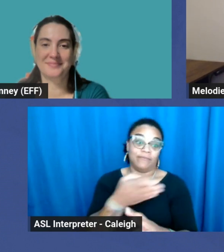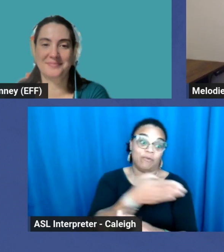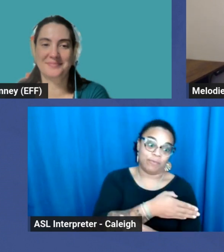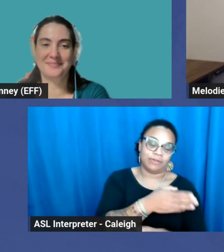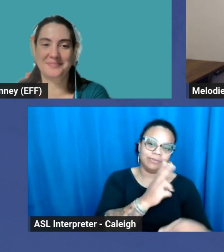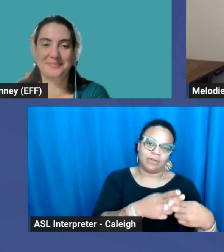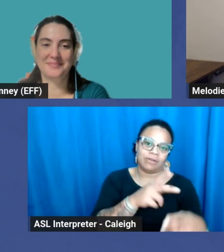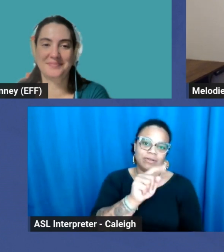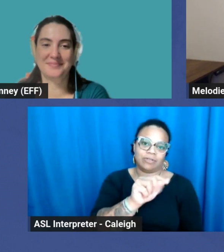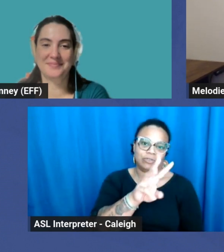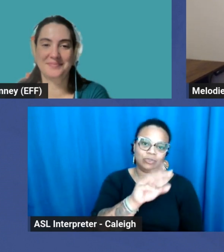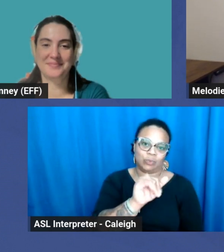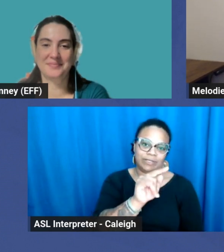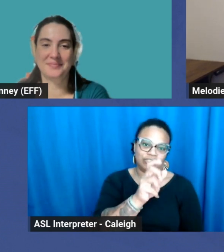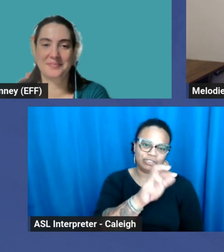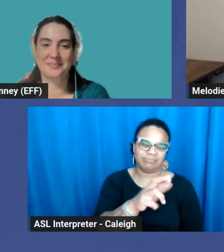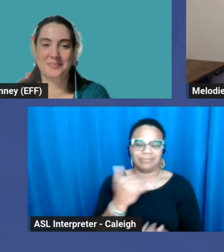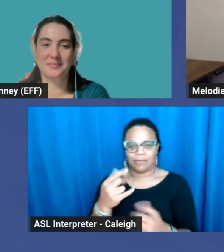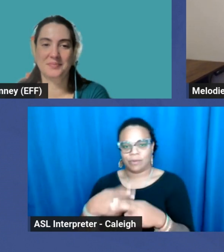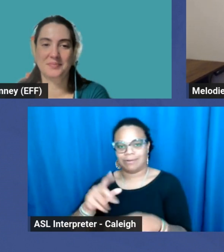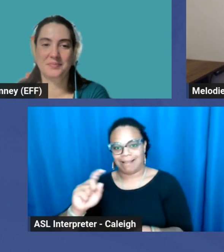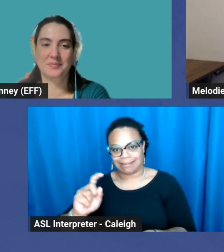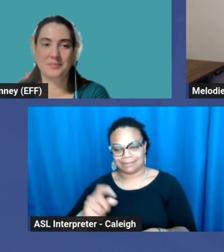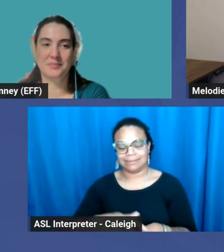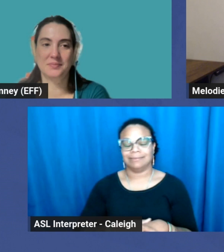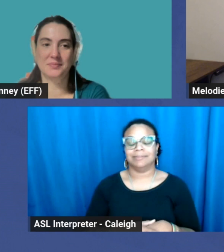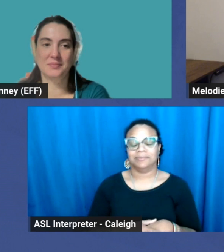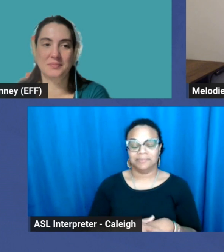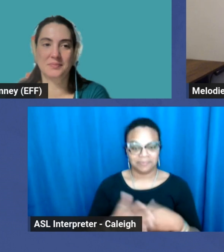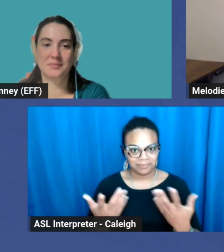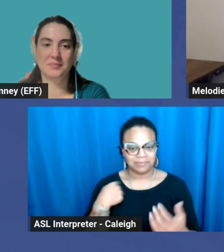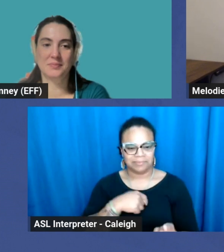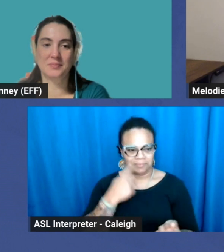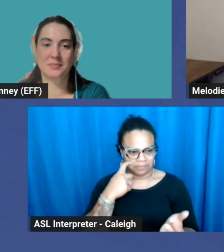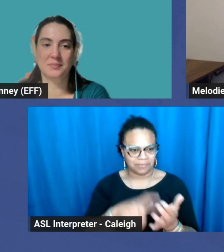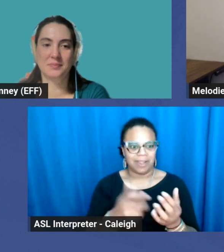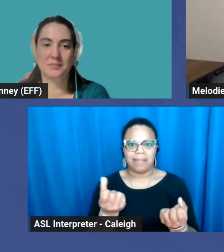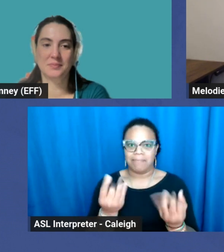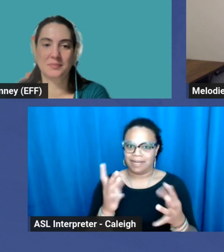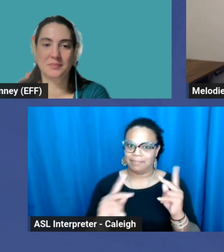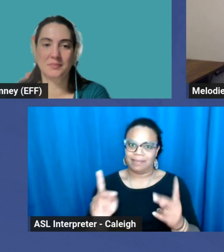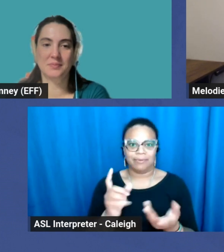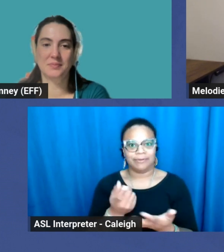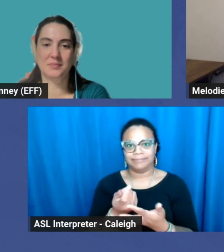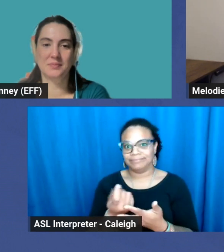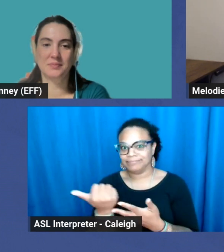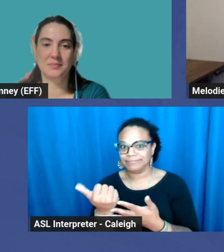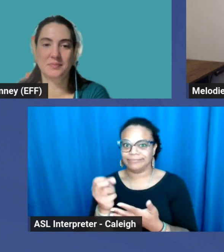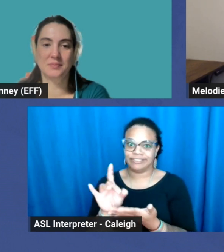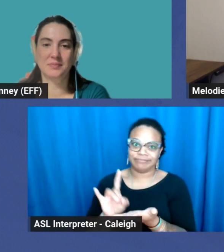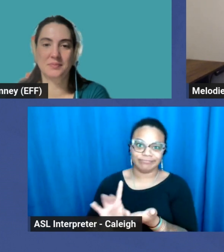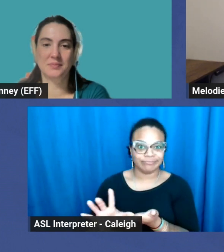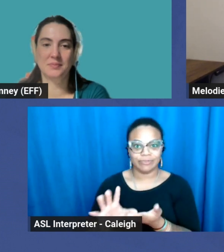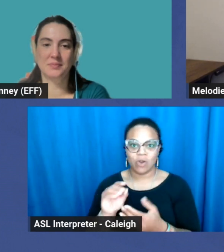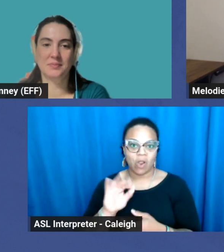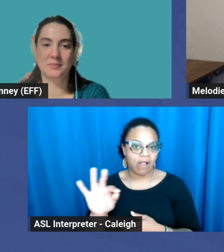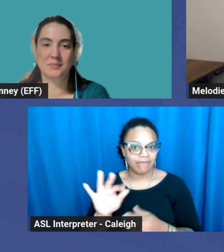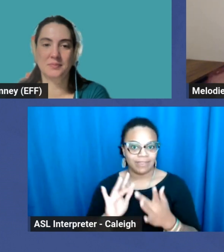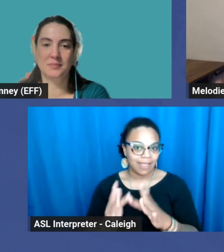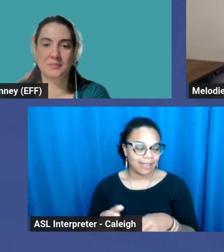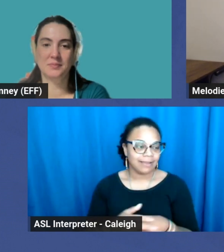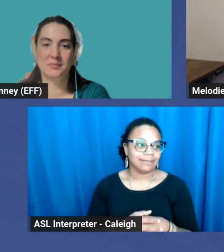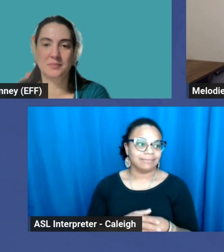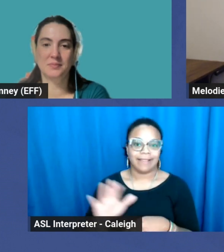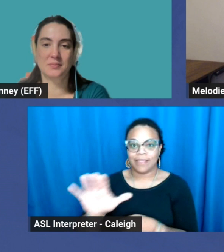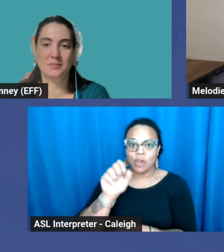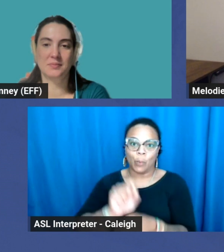X. Lots of folks being taken offline, their work being